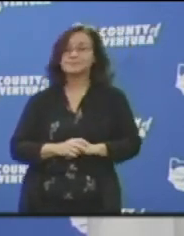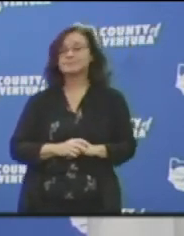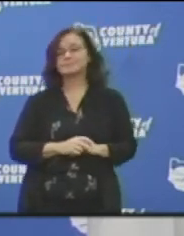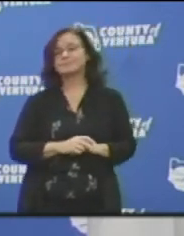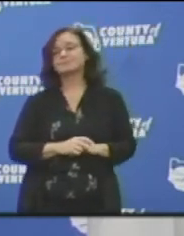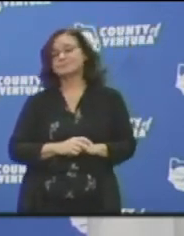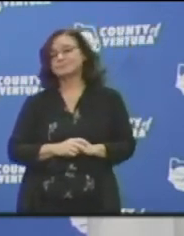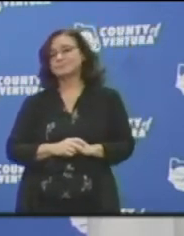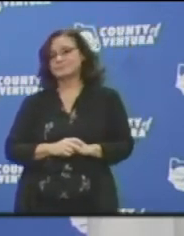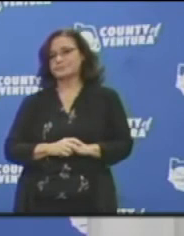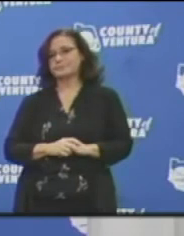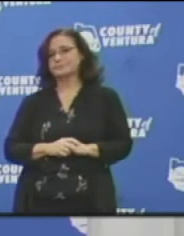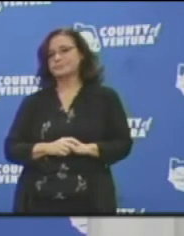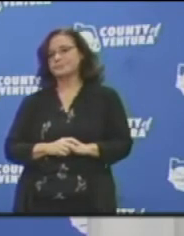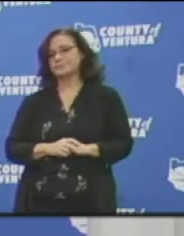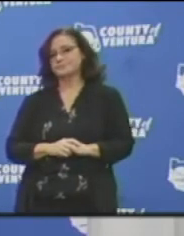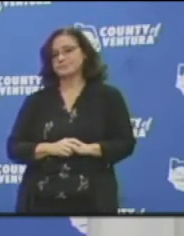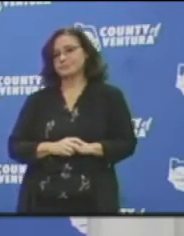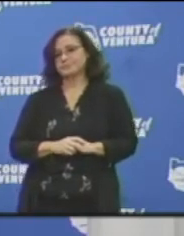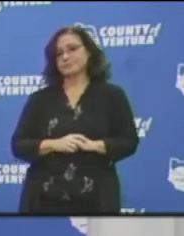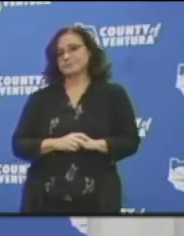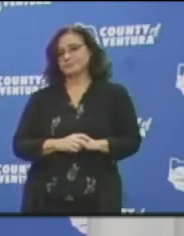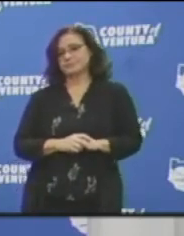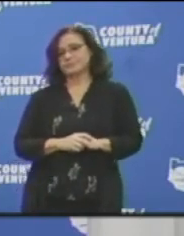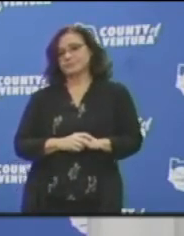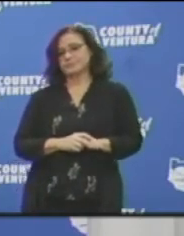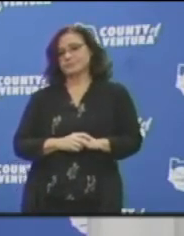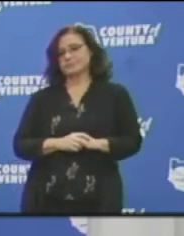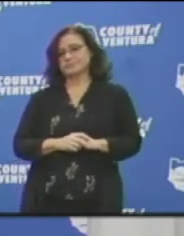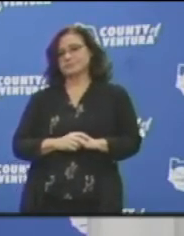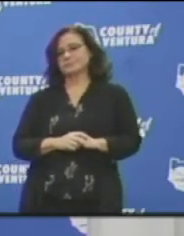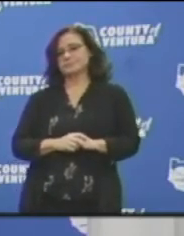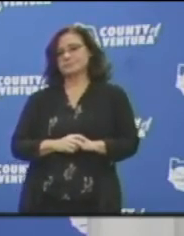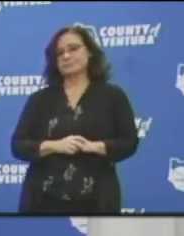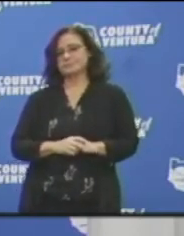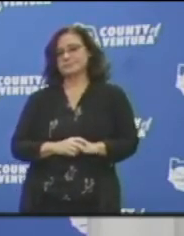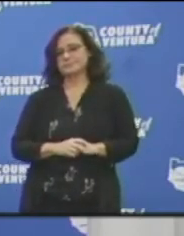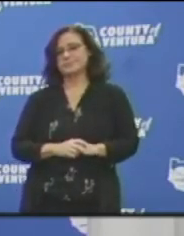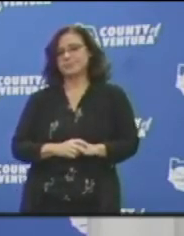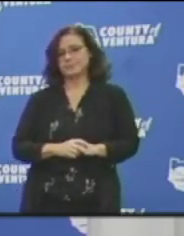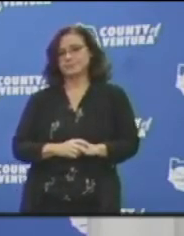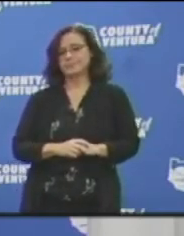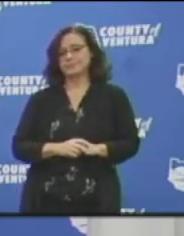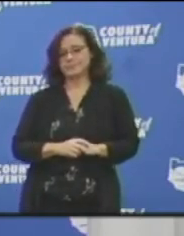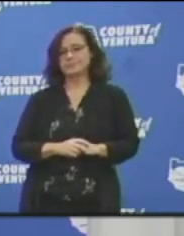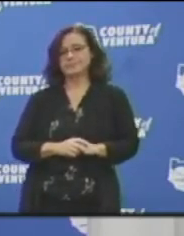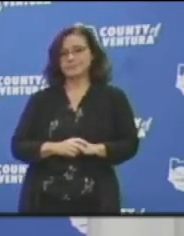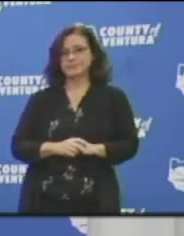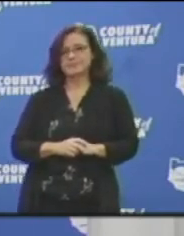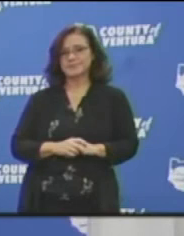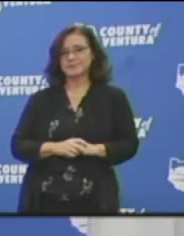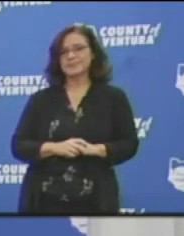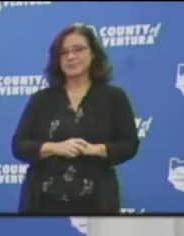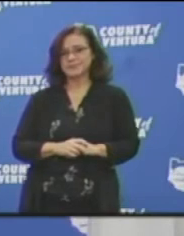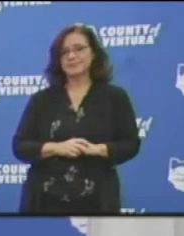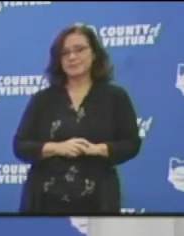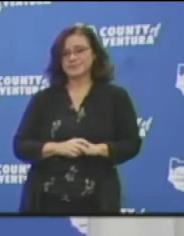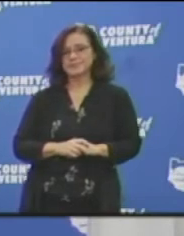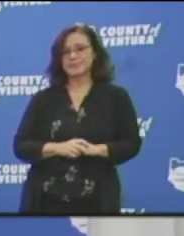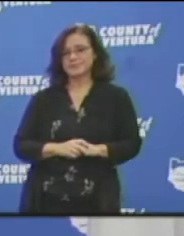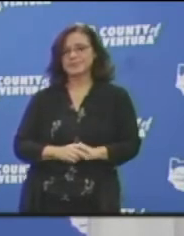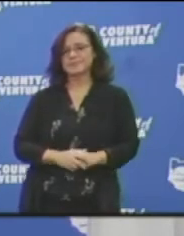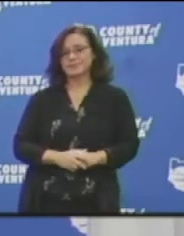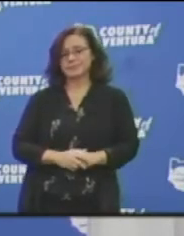you that your personal actions to prevent COVID are